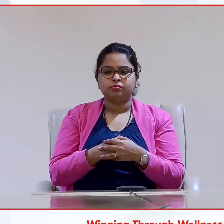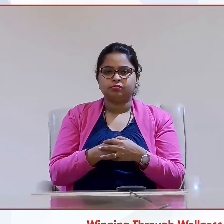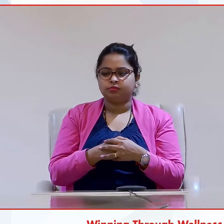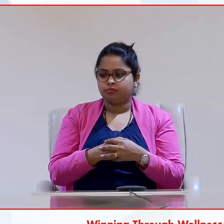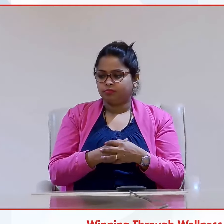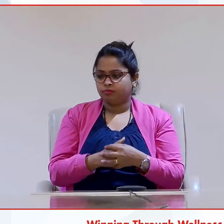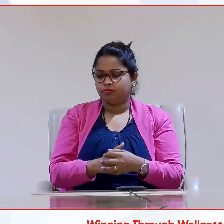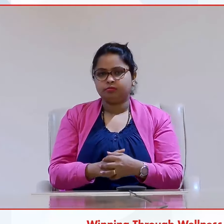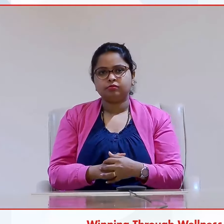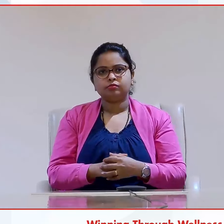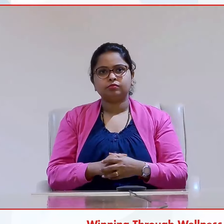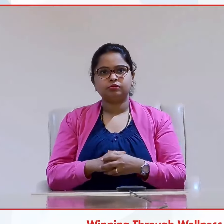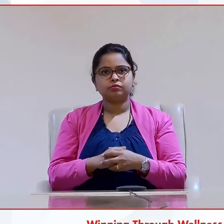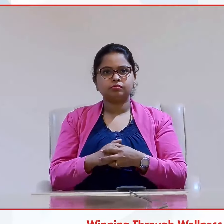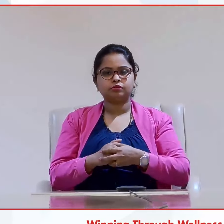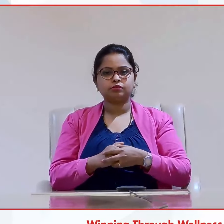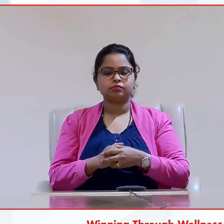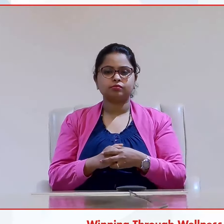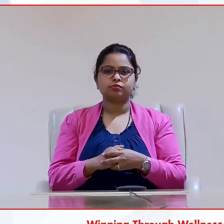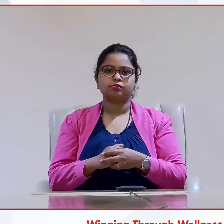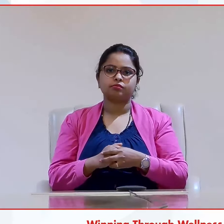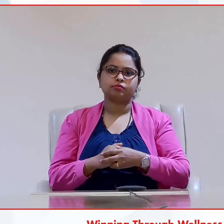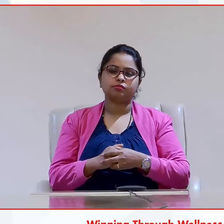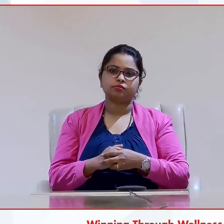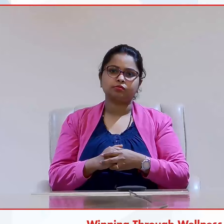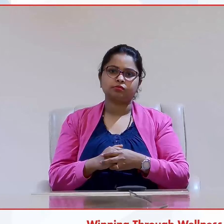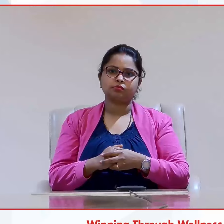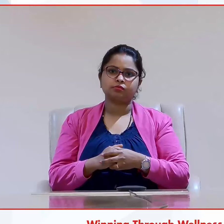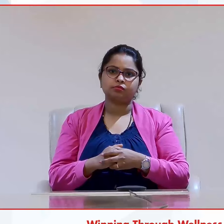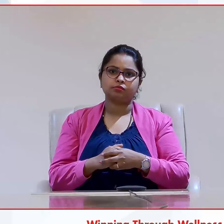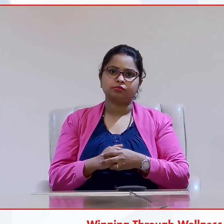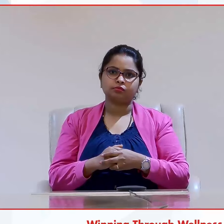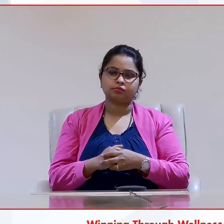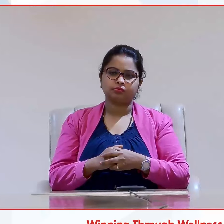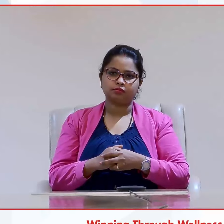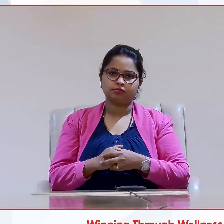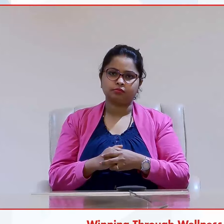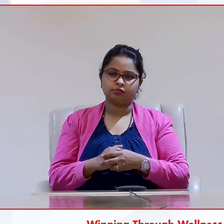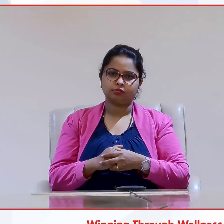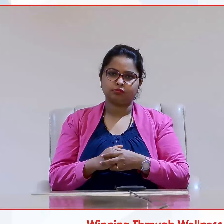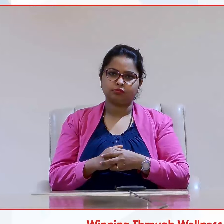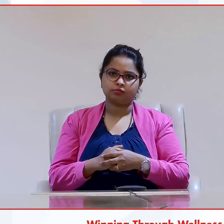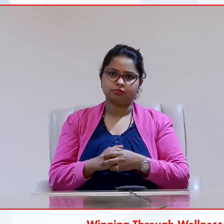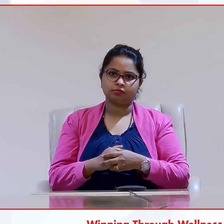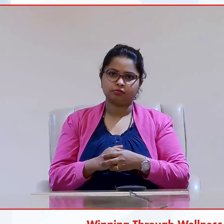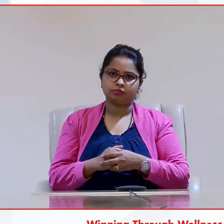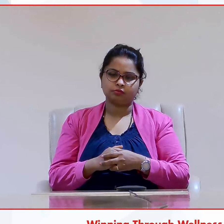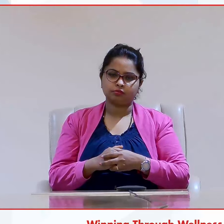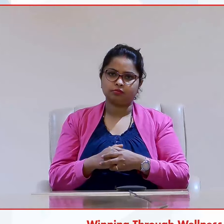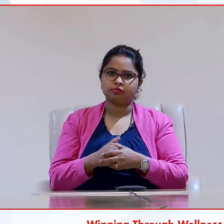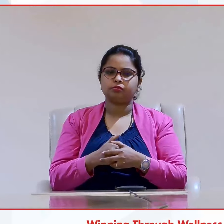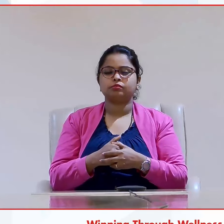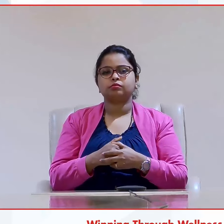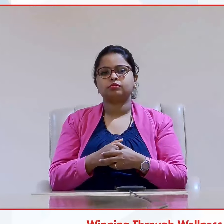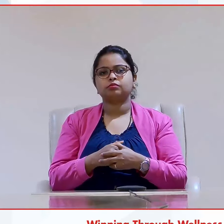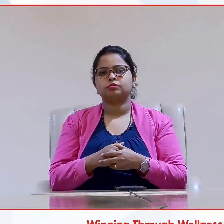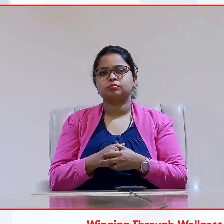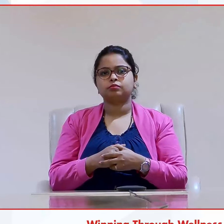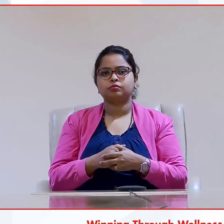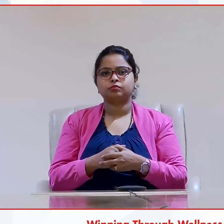just hold on a second. Rahulji, if you're there, I have sent it to you on the WhatsApp. Kindly join